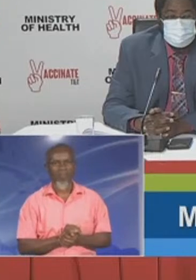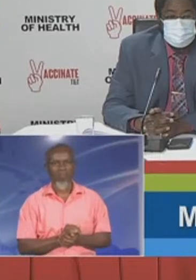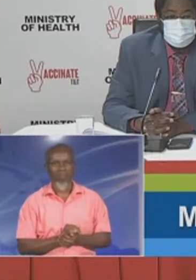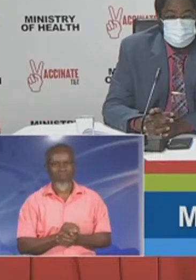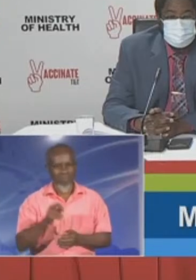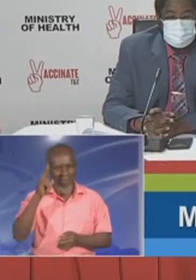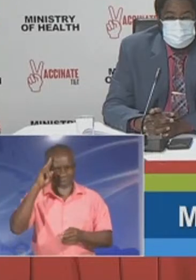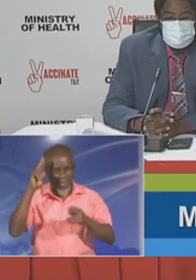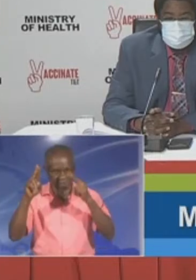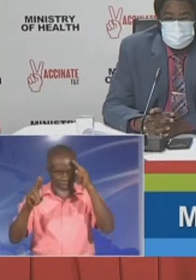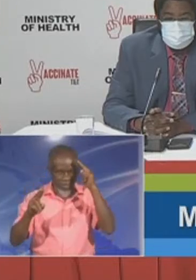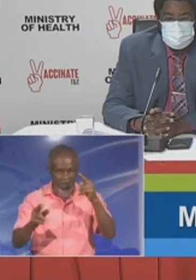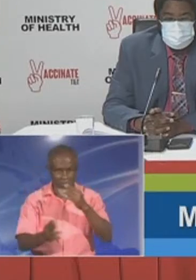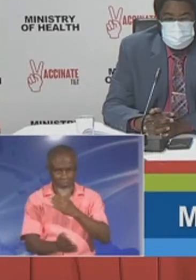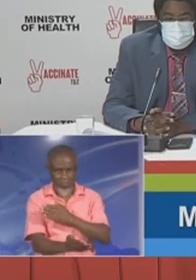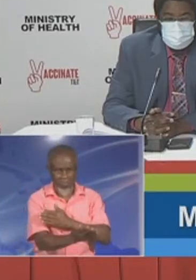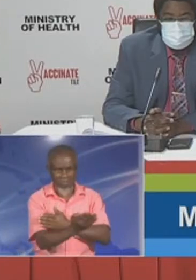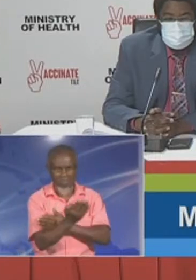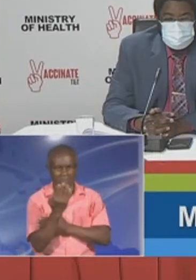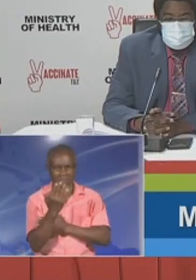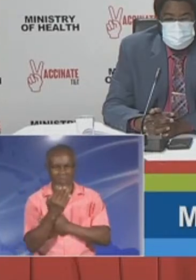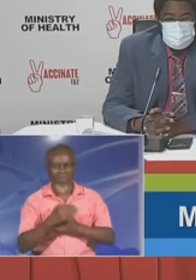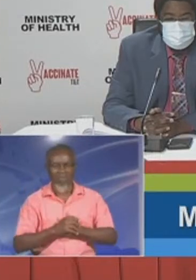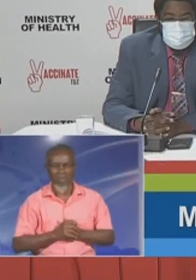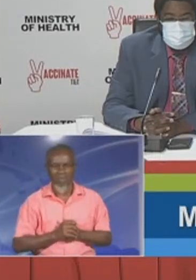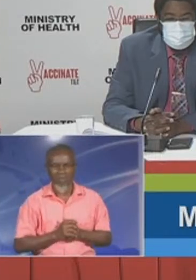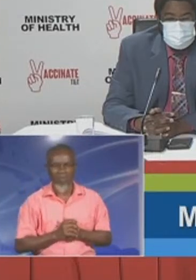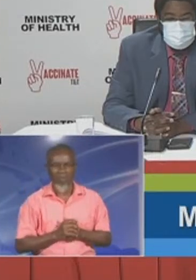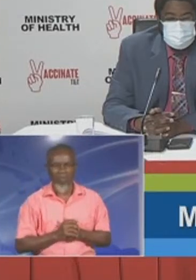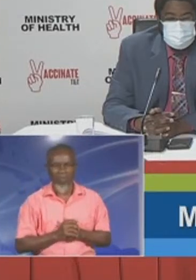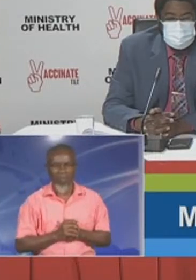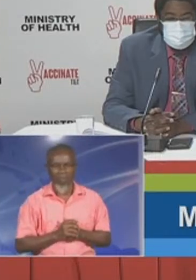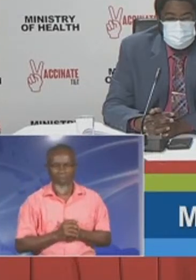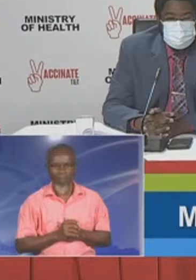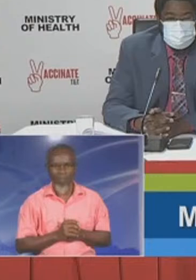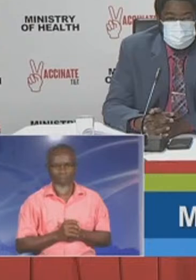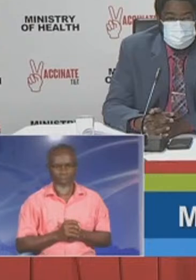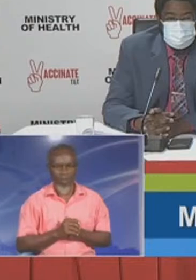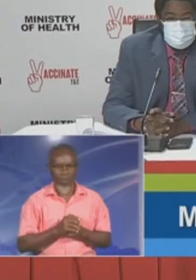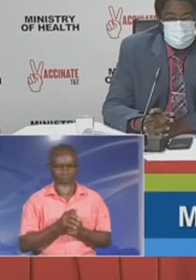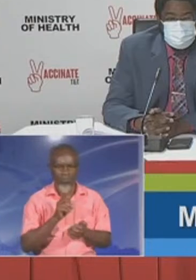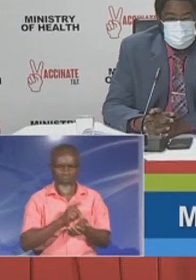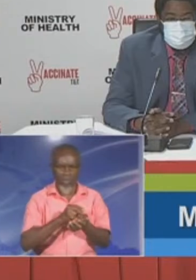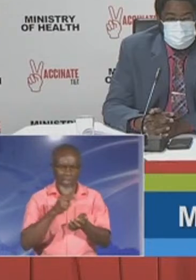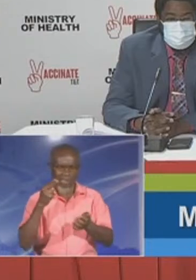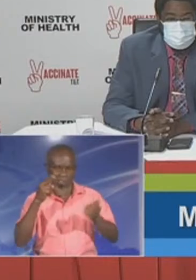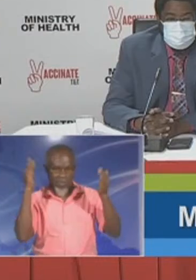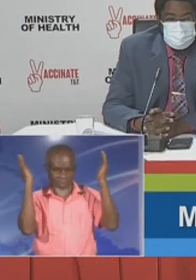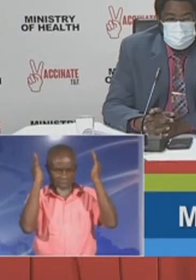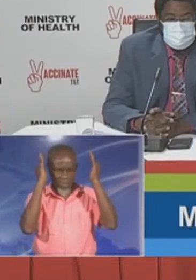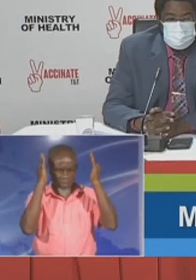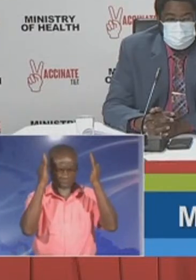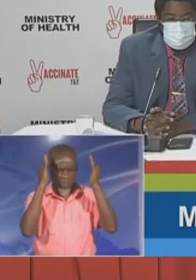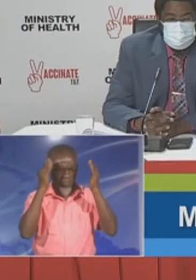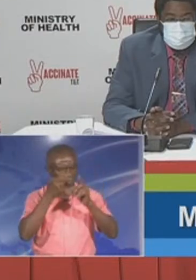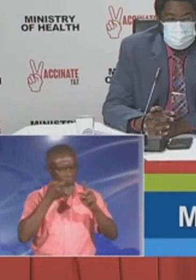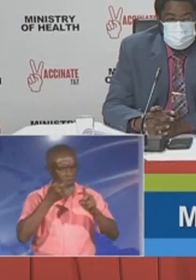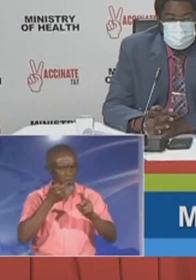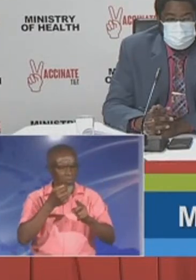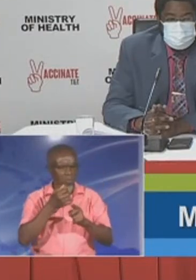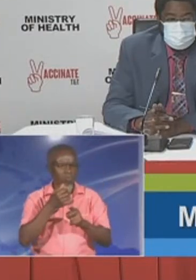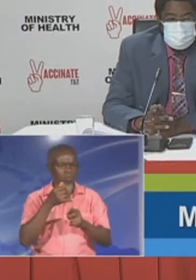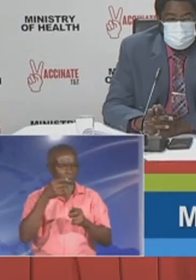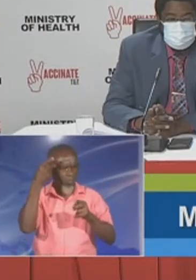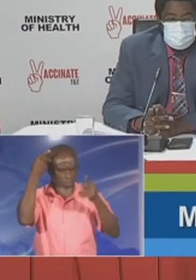Hi, good morning. Kevin Feldman, Guardian Media. Dr. Hines, based on what the Prime Minister said, I know you said that you have to meet with him,